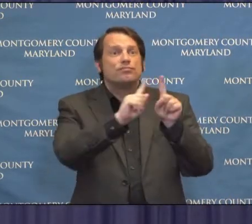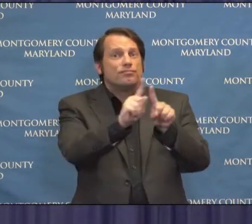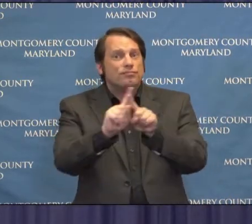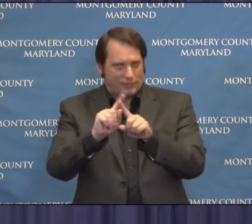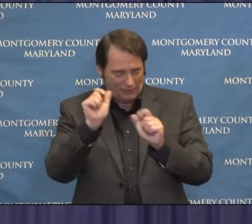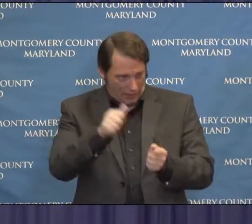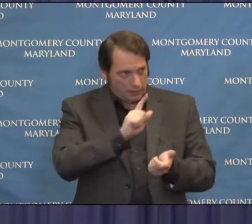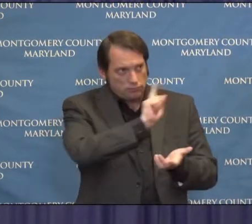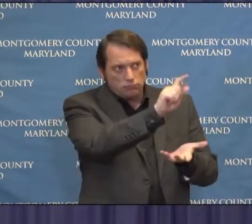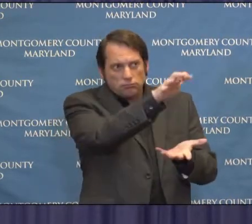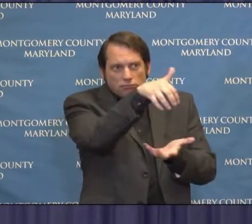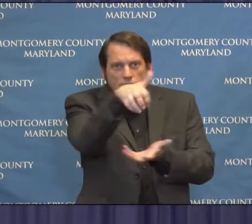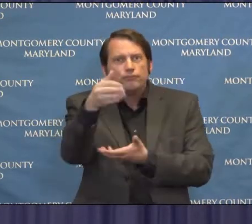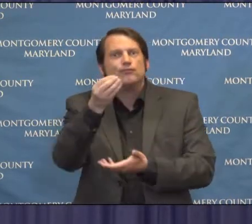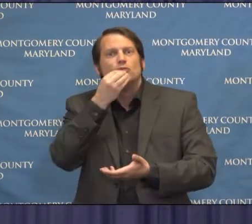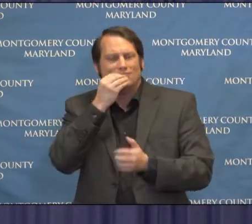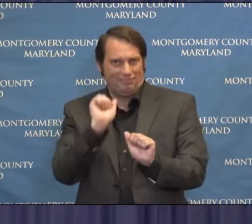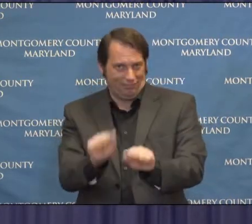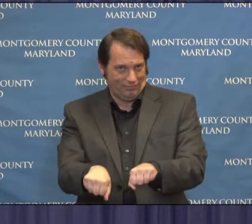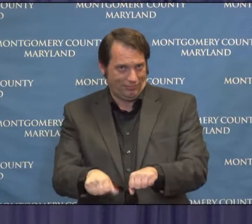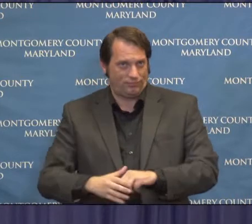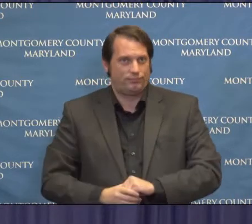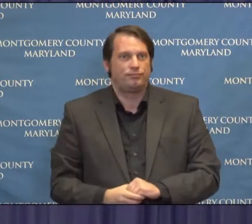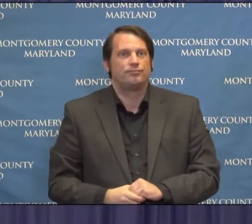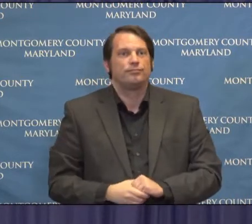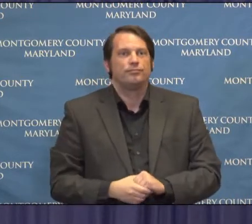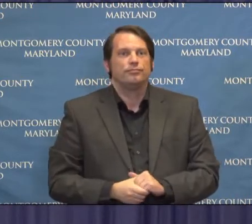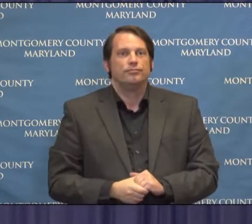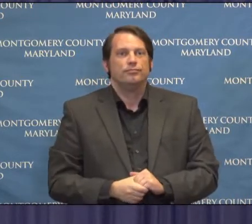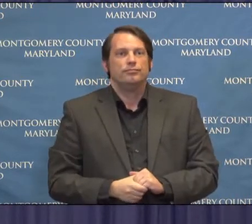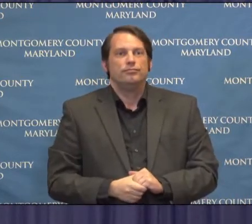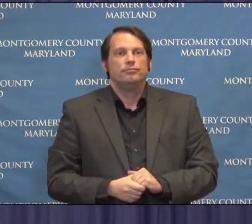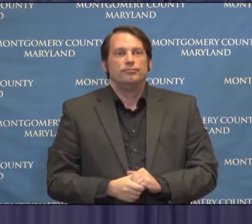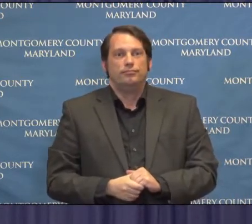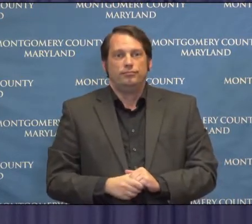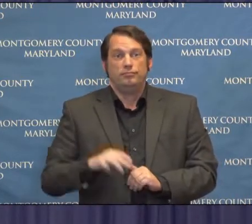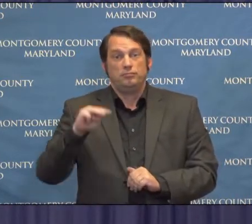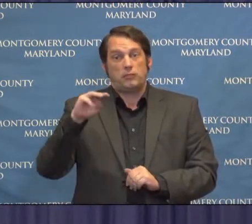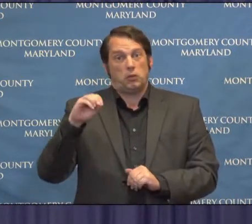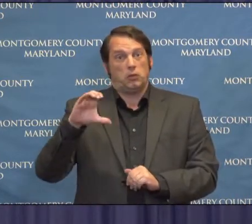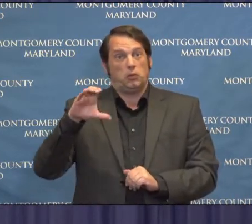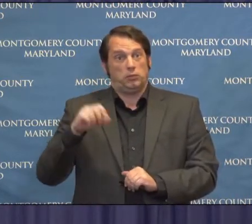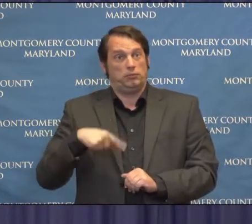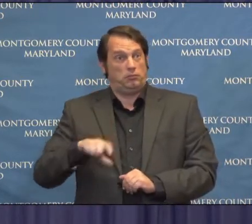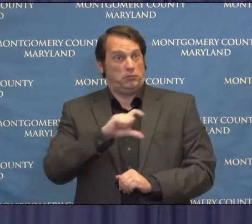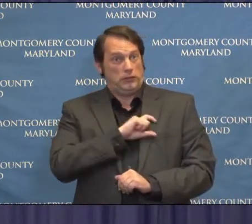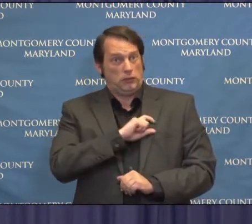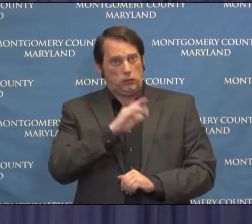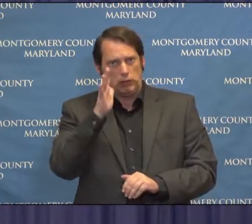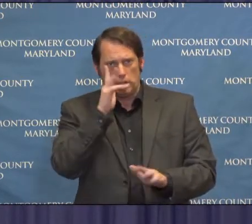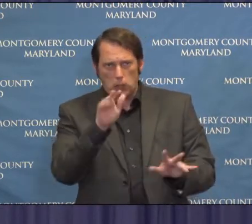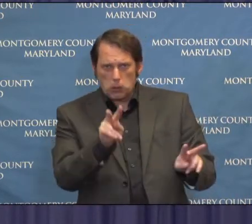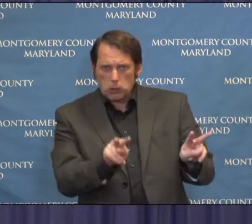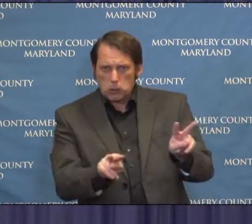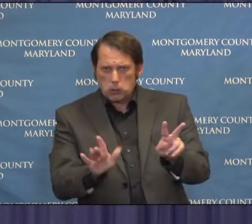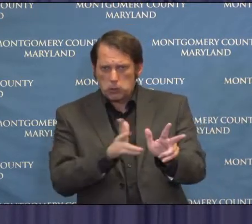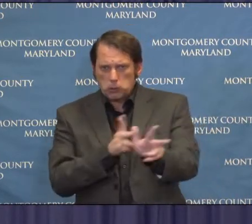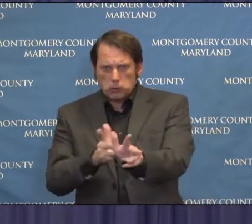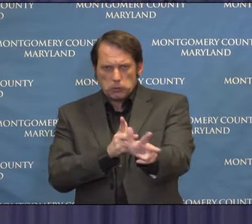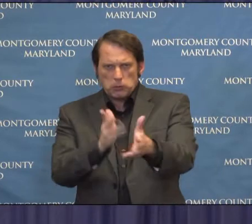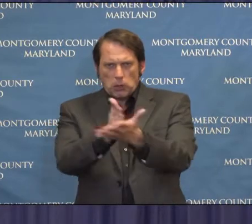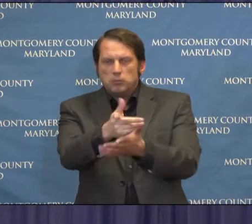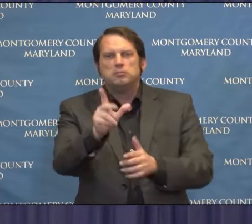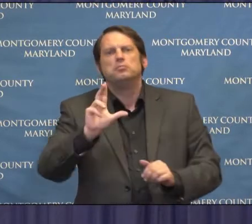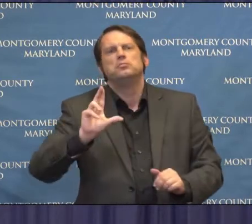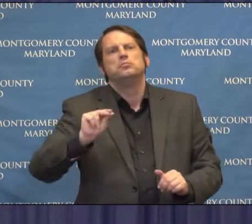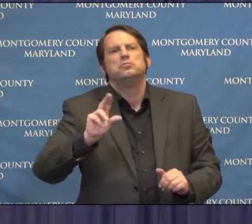not be stopped by Montgomery County Police or any other law enforcement. That is not our that's not our motivation,